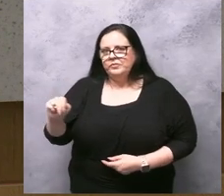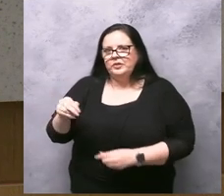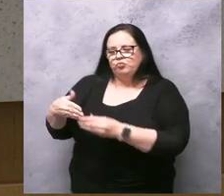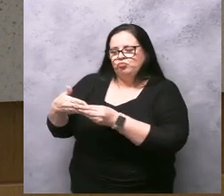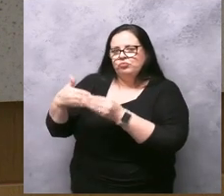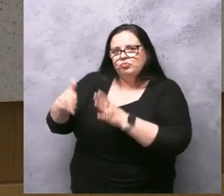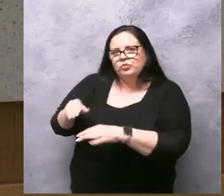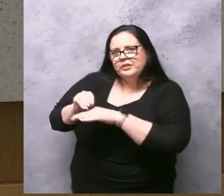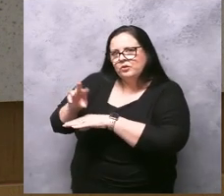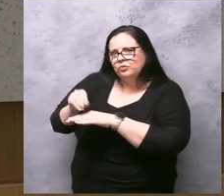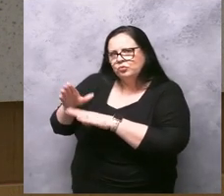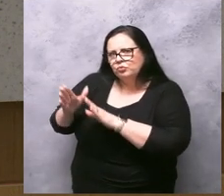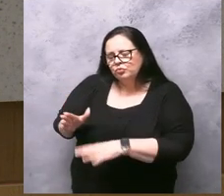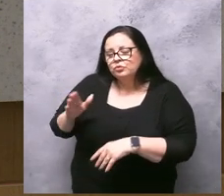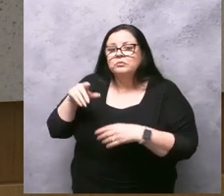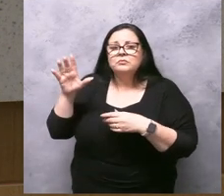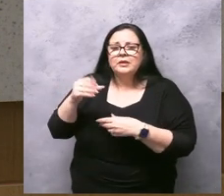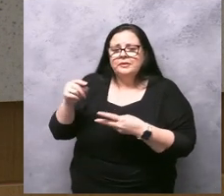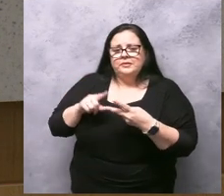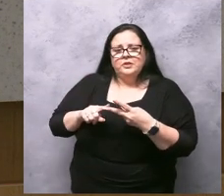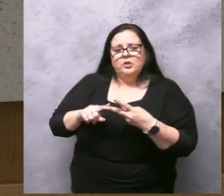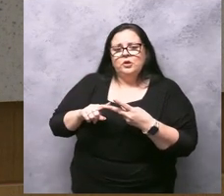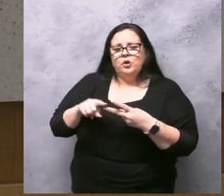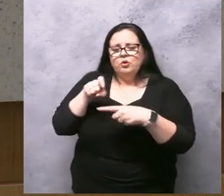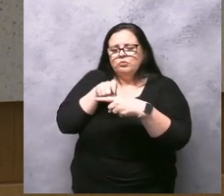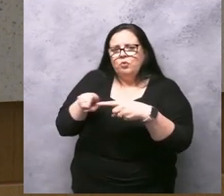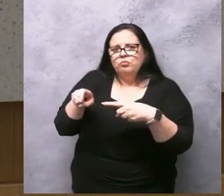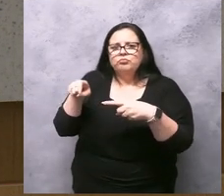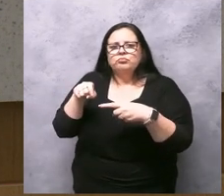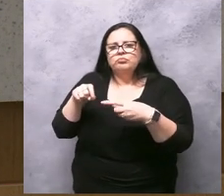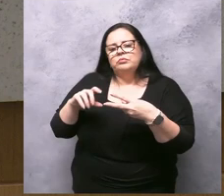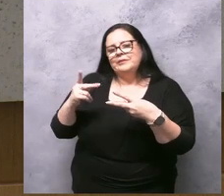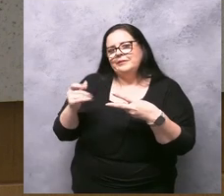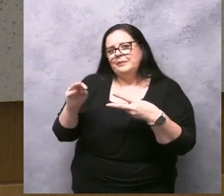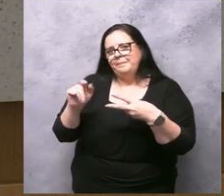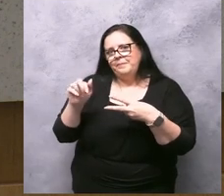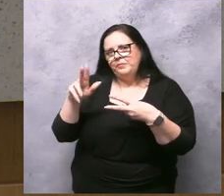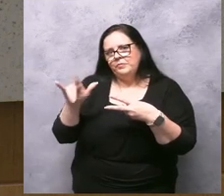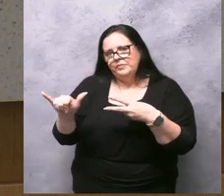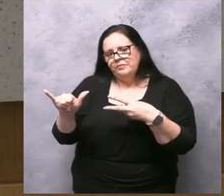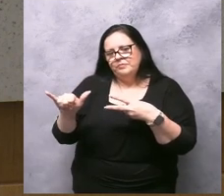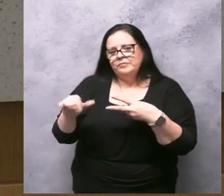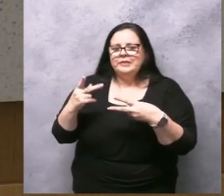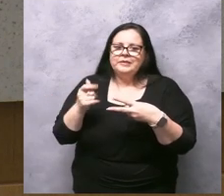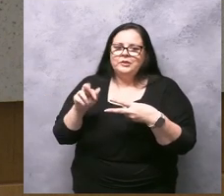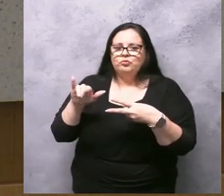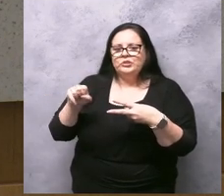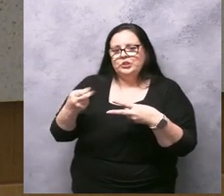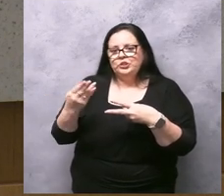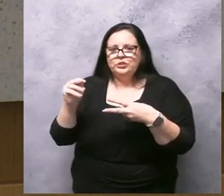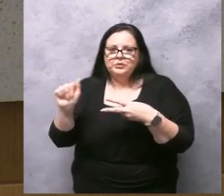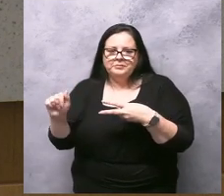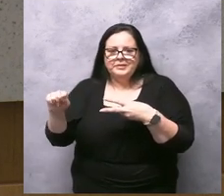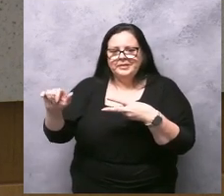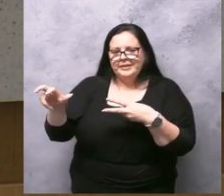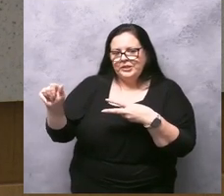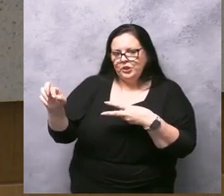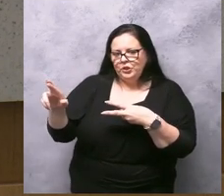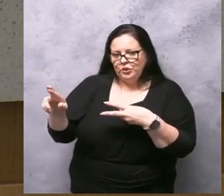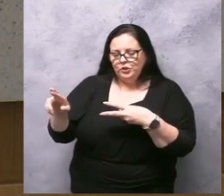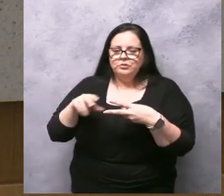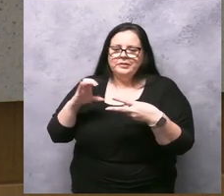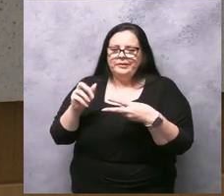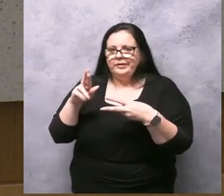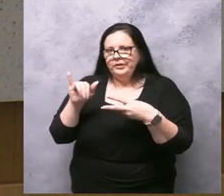also a number of folks that are on the closed closet team, Kimberly Hines, Karishma Taylor, Carrie